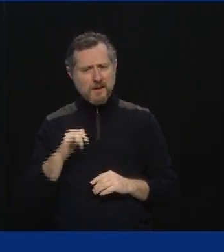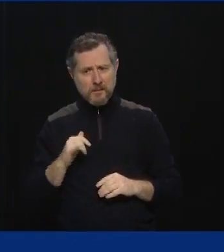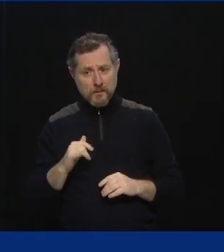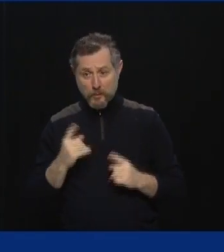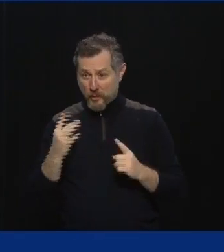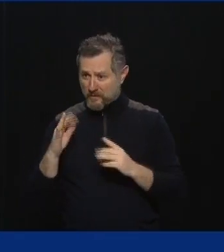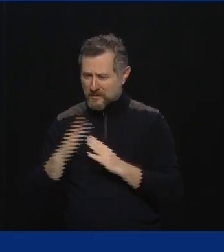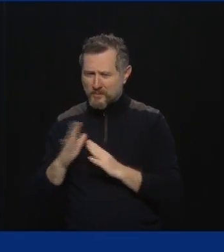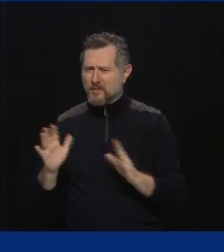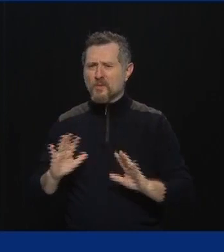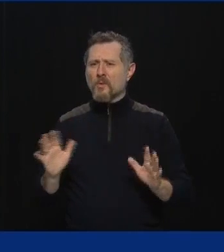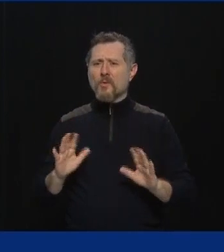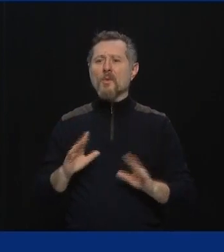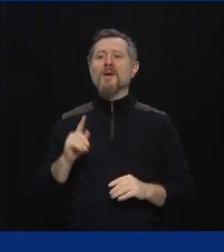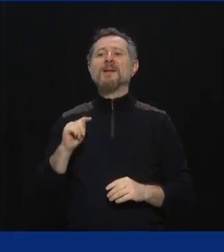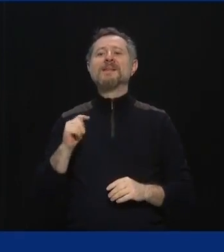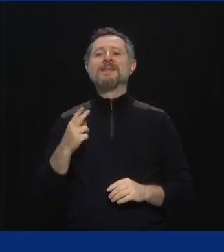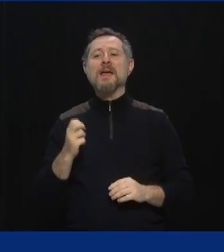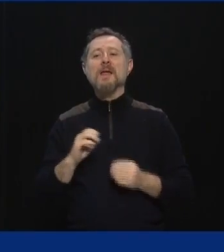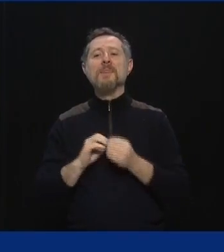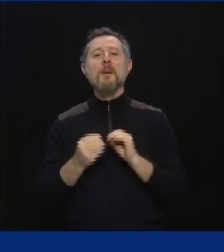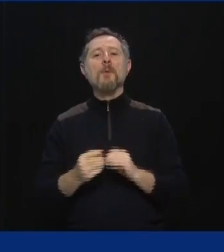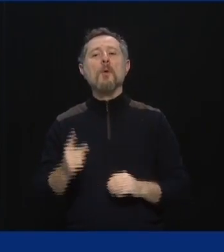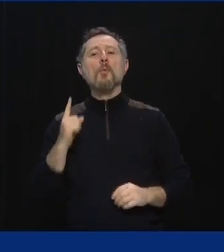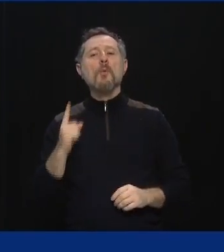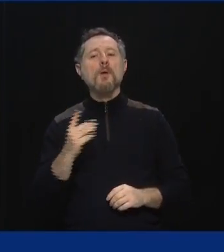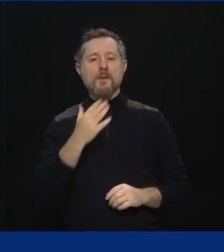the best airport in the world.